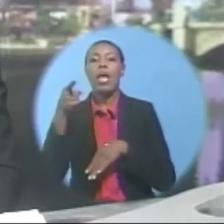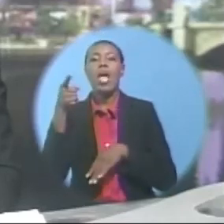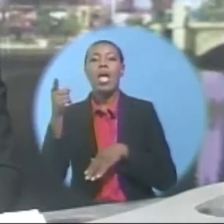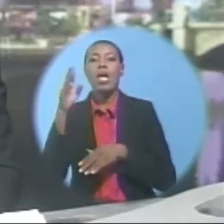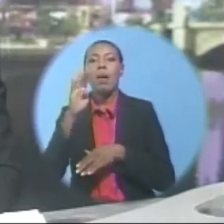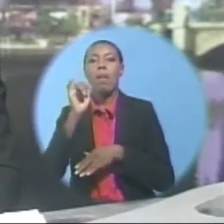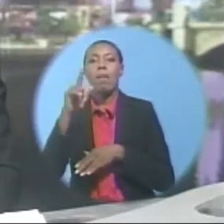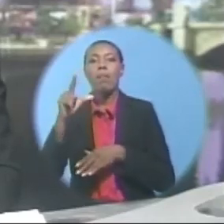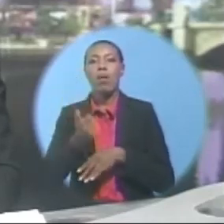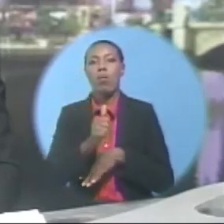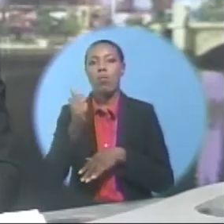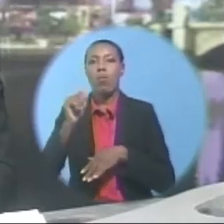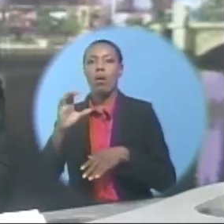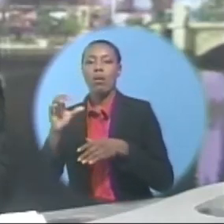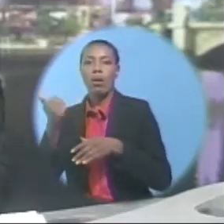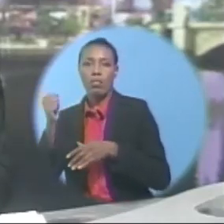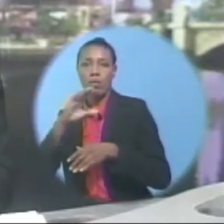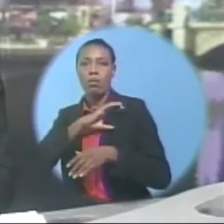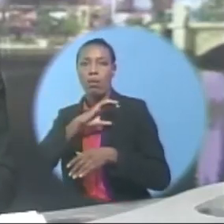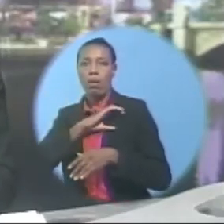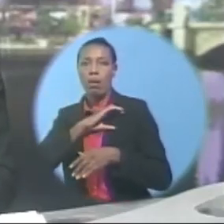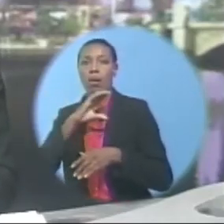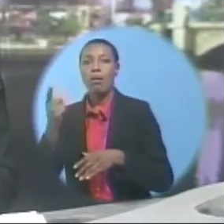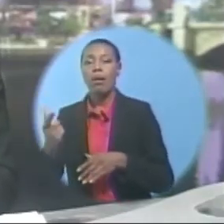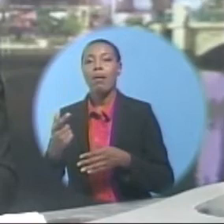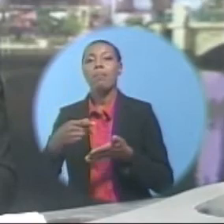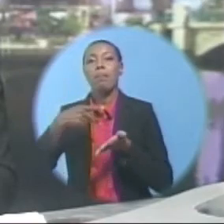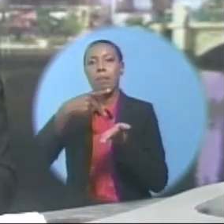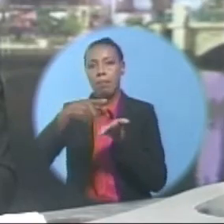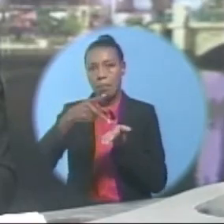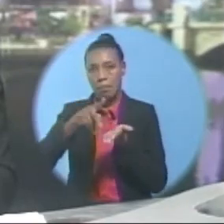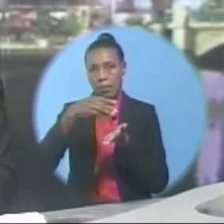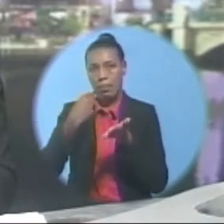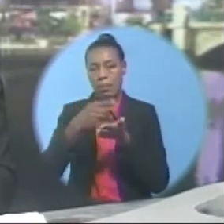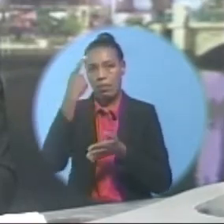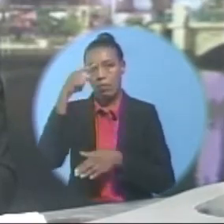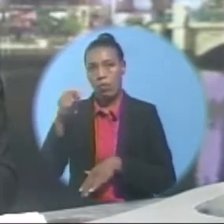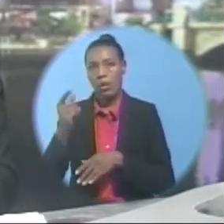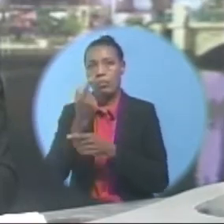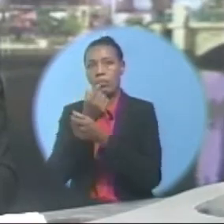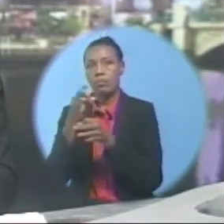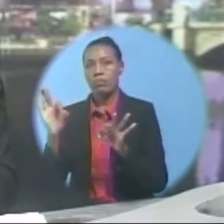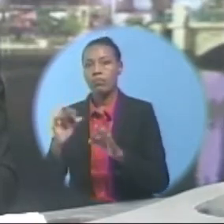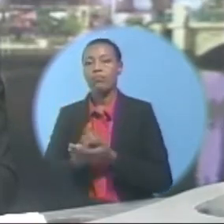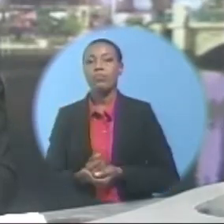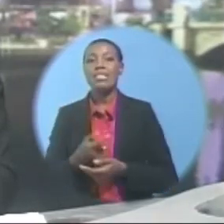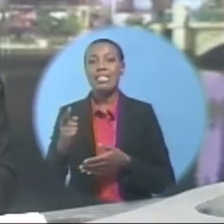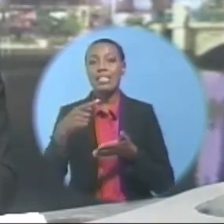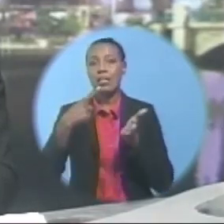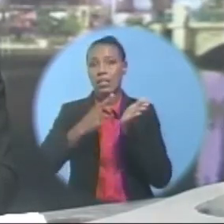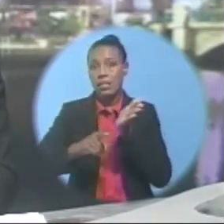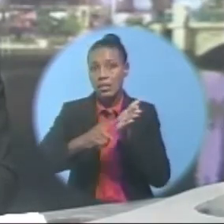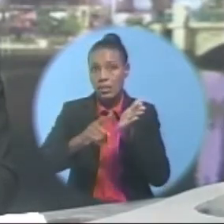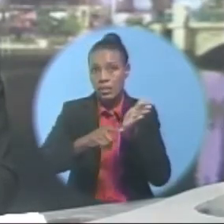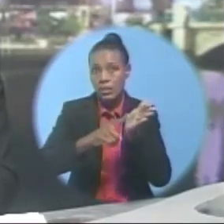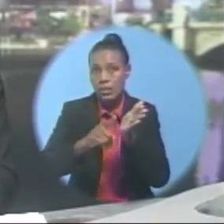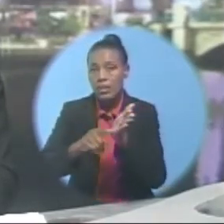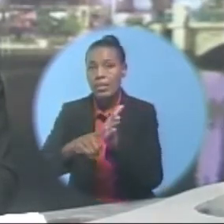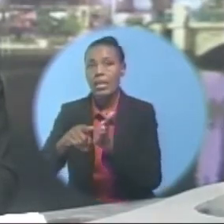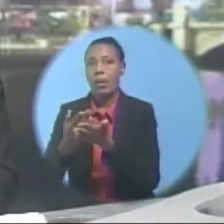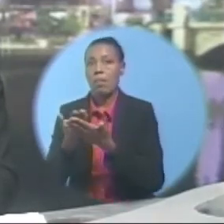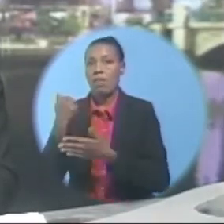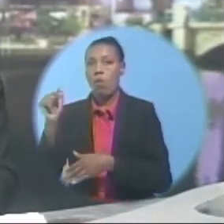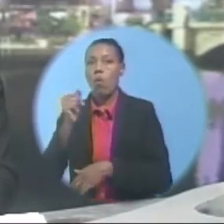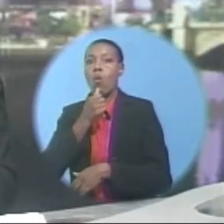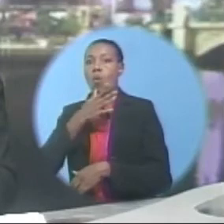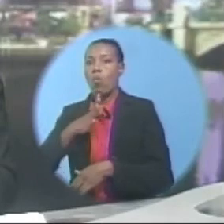was made by one of his colleagues in court. The police officer was charged following an internal investigation after he was accused